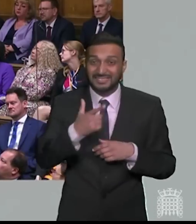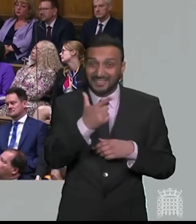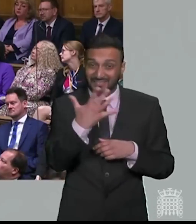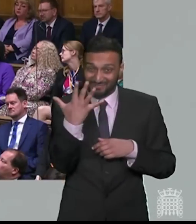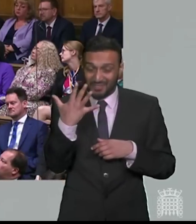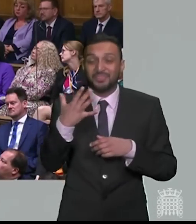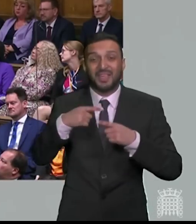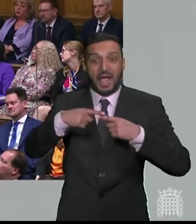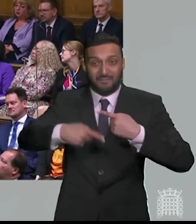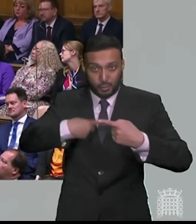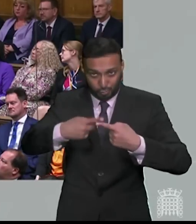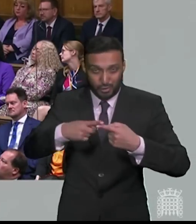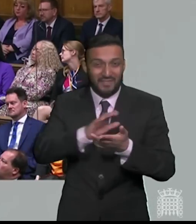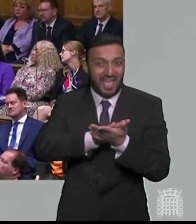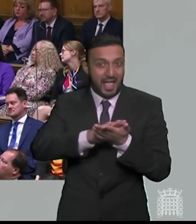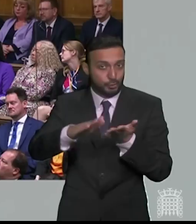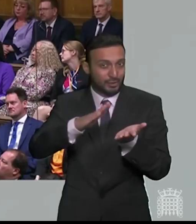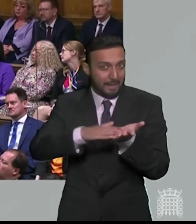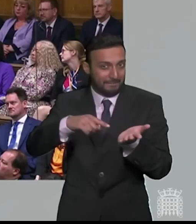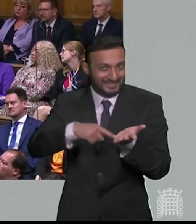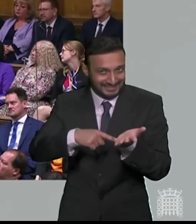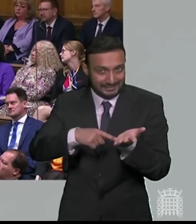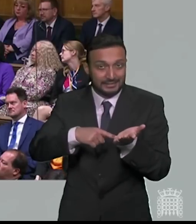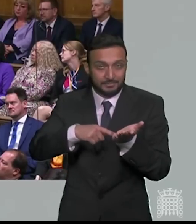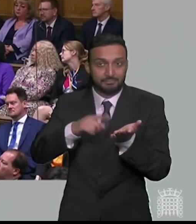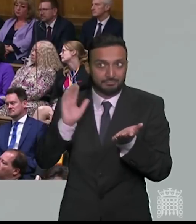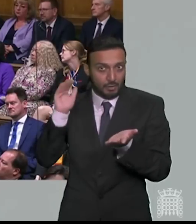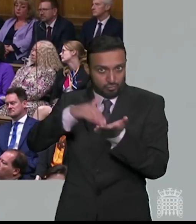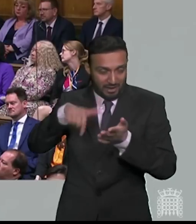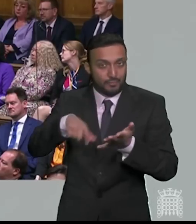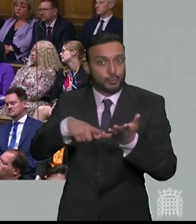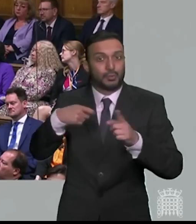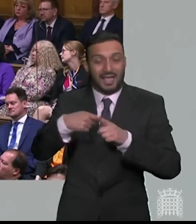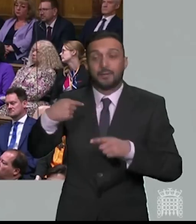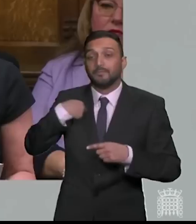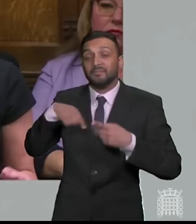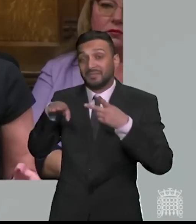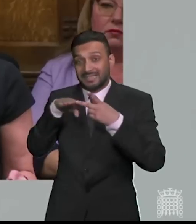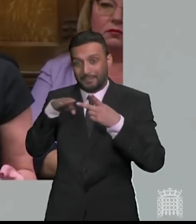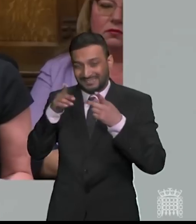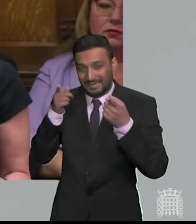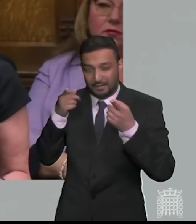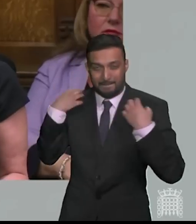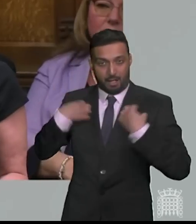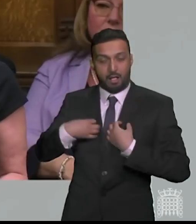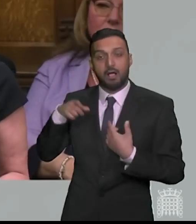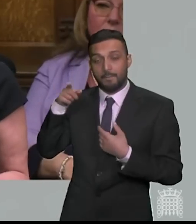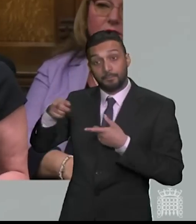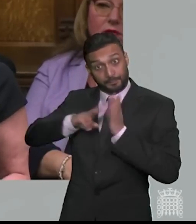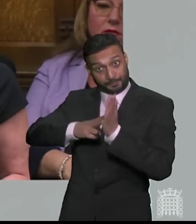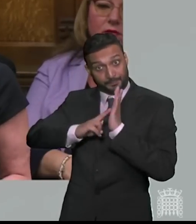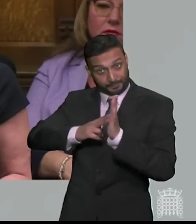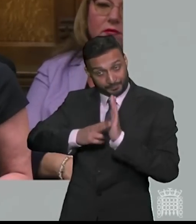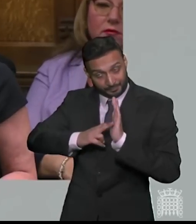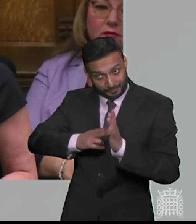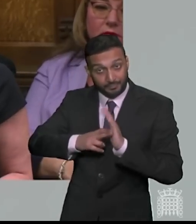Windrush arriving in the UK. And our Deputy Mayor, Brenda Dacres, is coordinating our local events and is herself a daughter